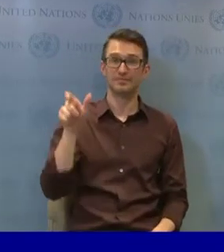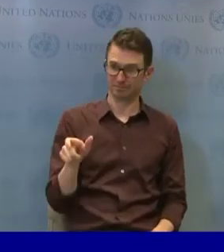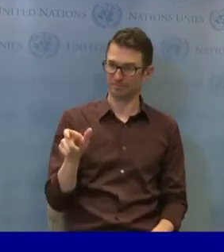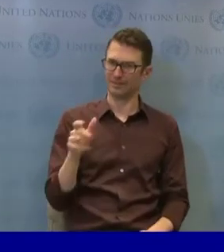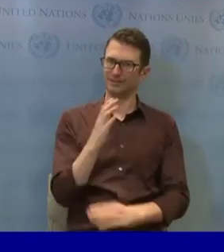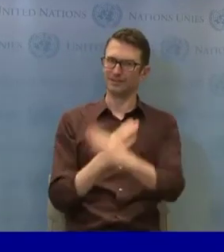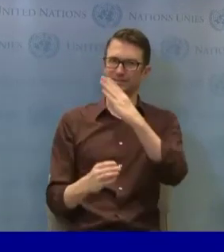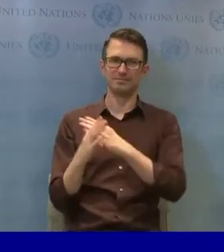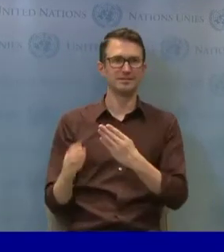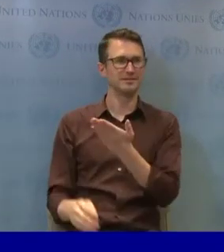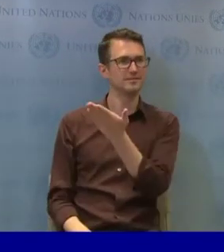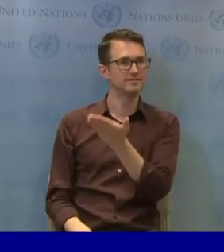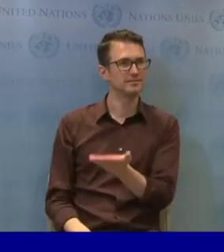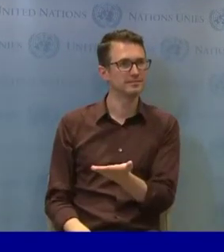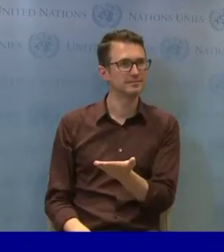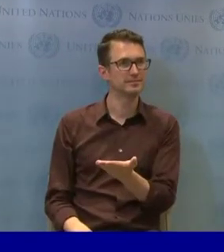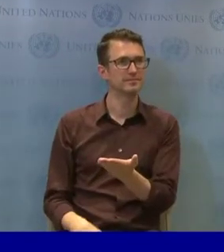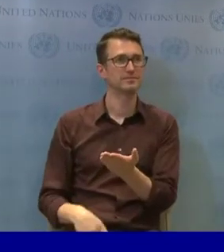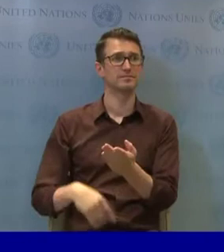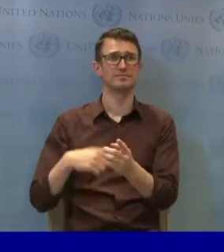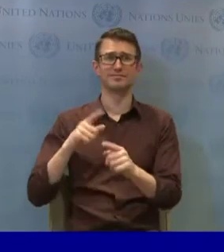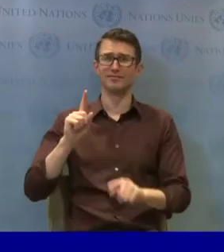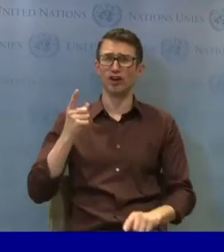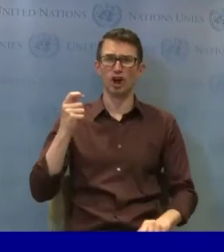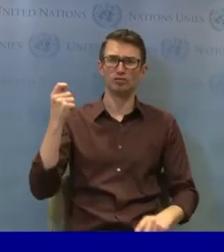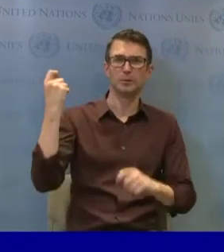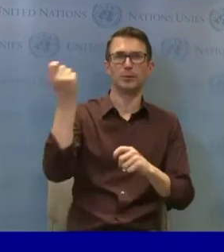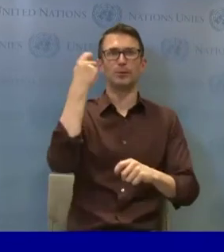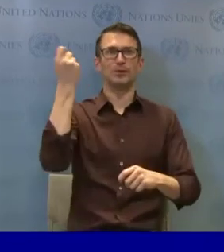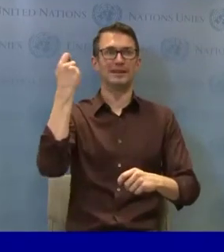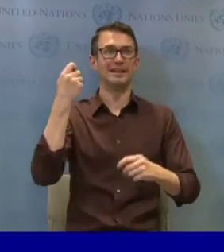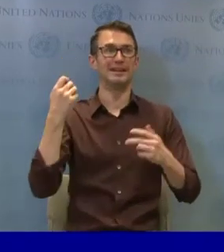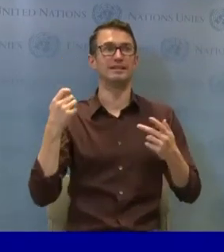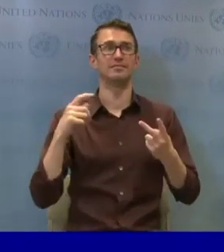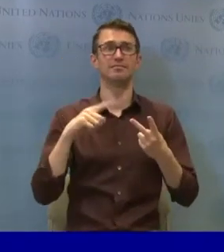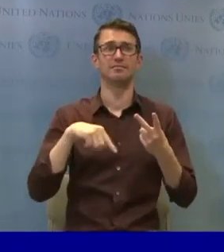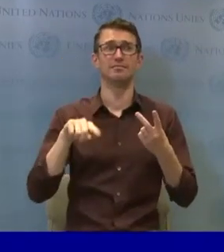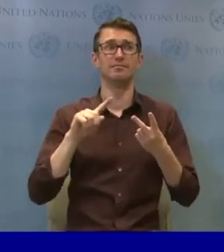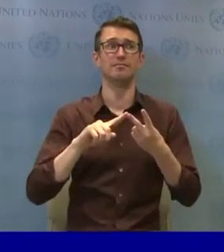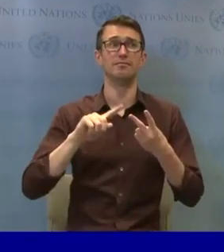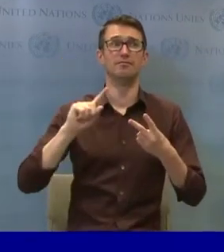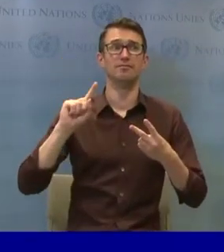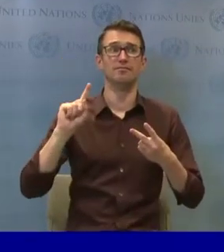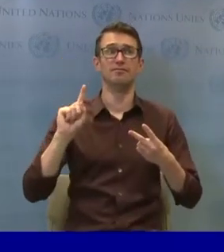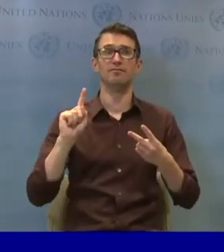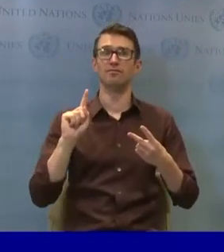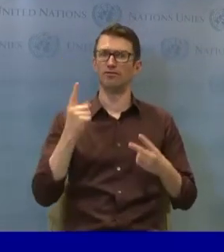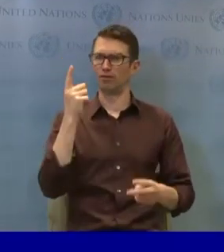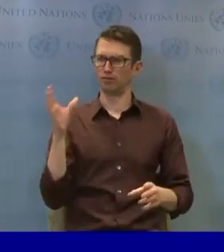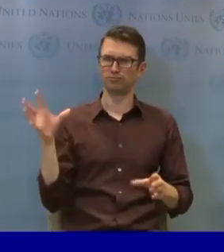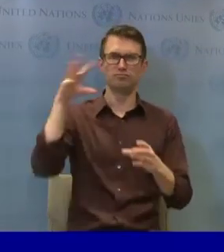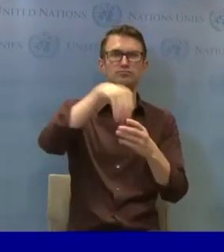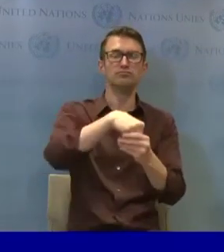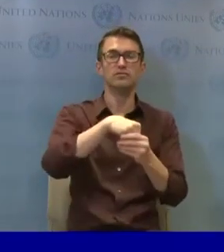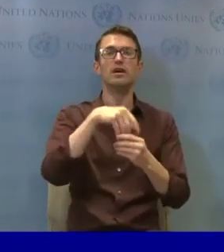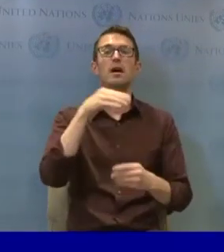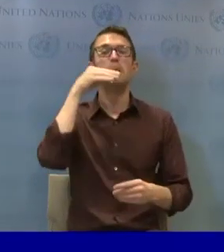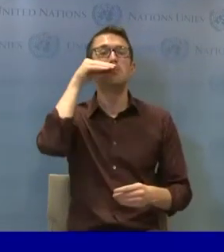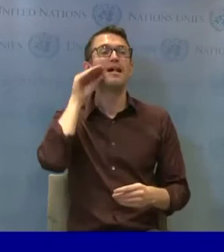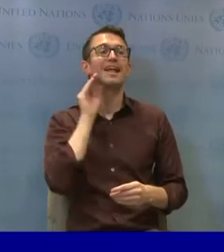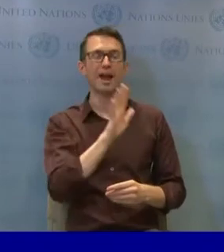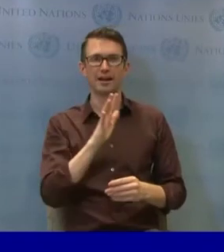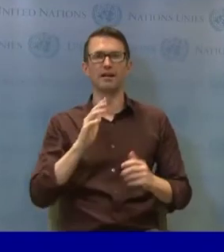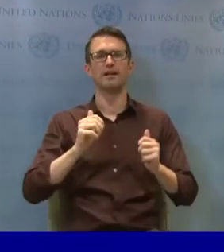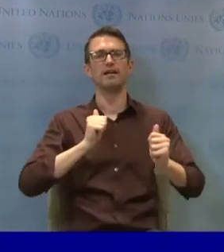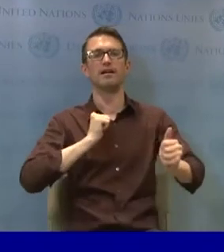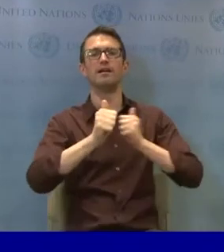winner of the first edition of Bulgaria's Got Talent contest back in 2010. The